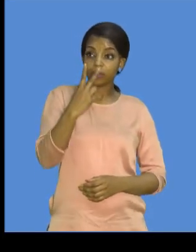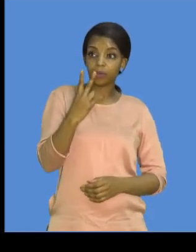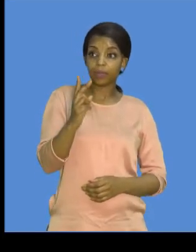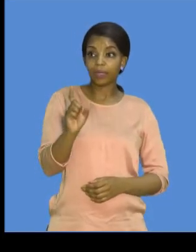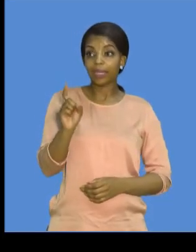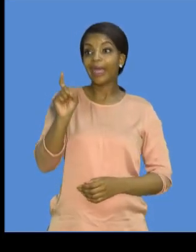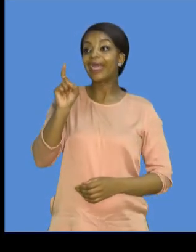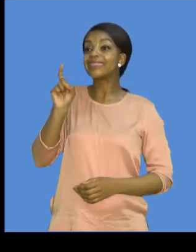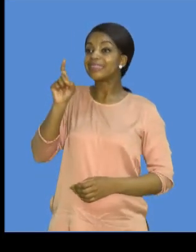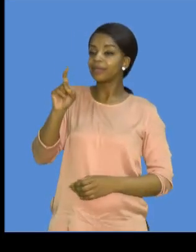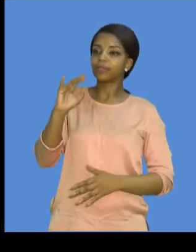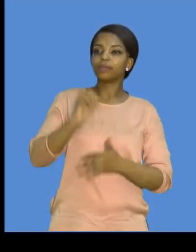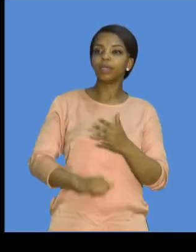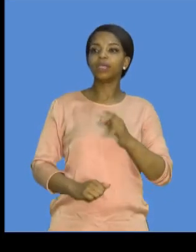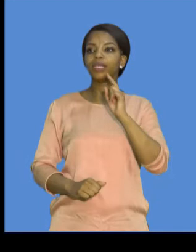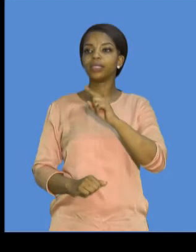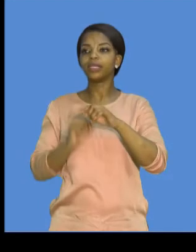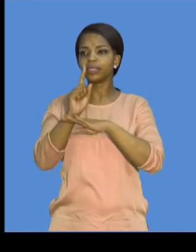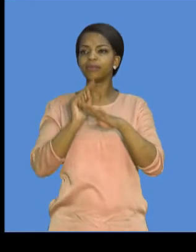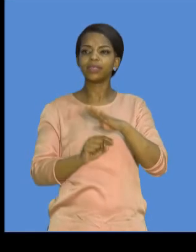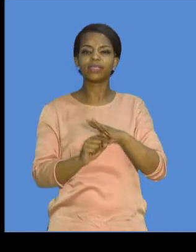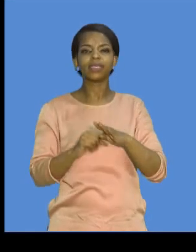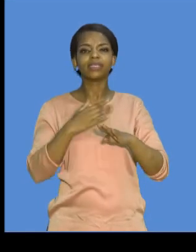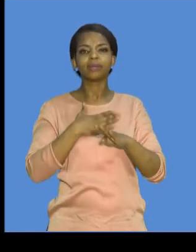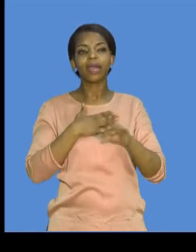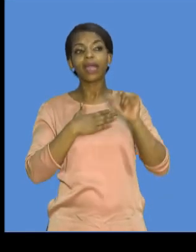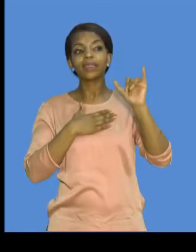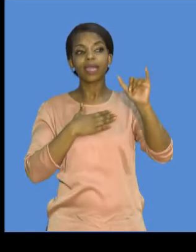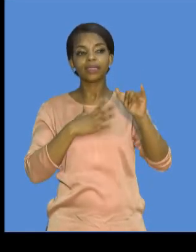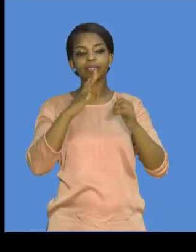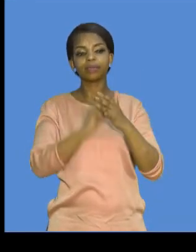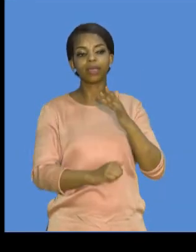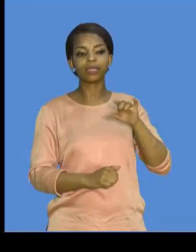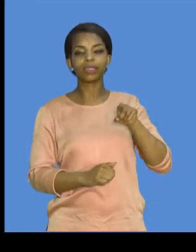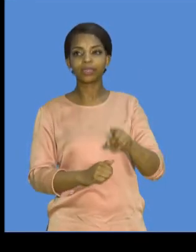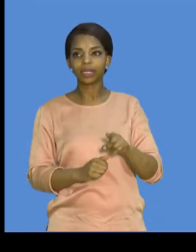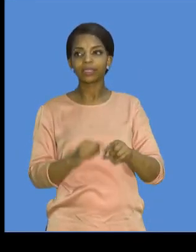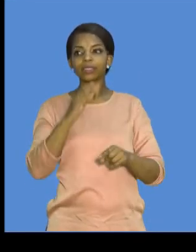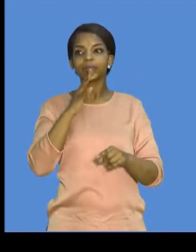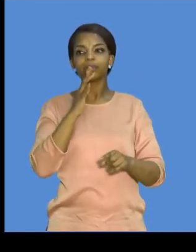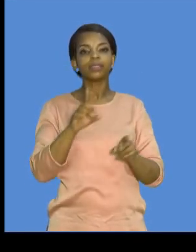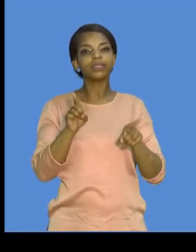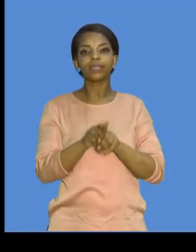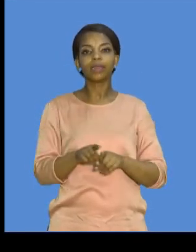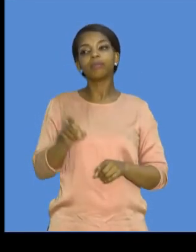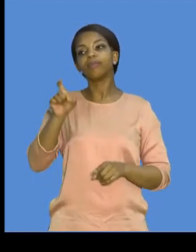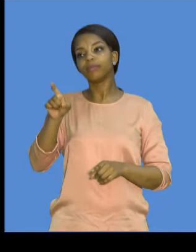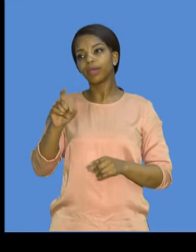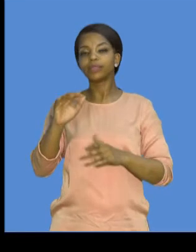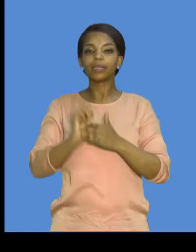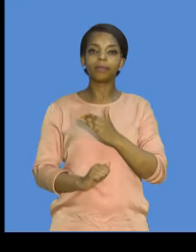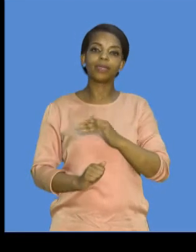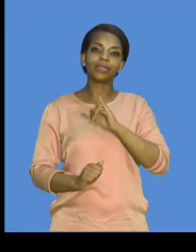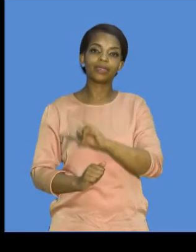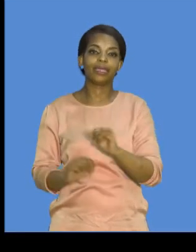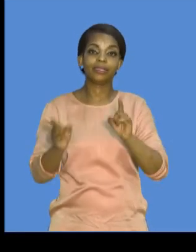that divided by that minus that, it must give me roughly the same as that minus that divided by that minus that. But here it